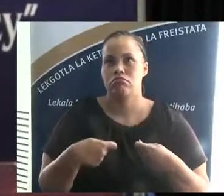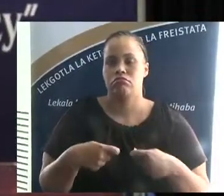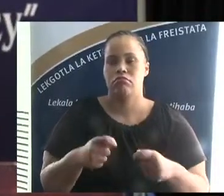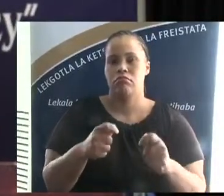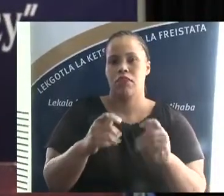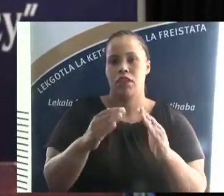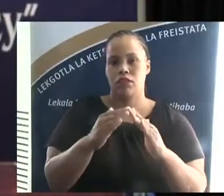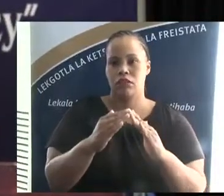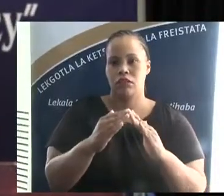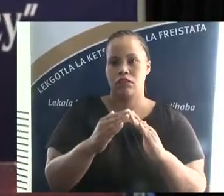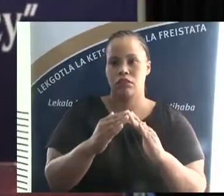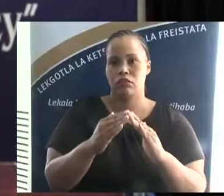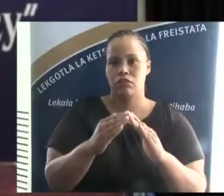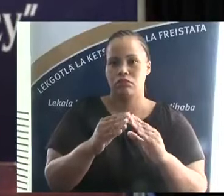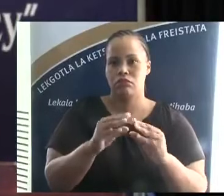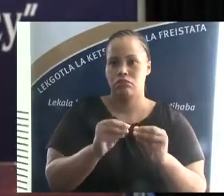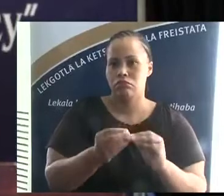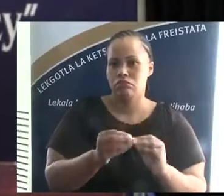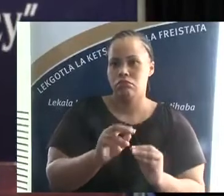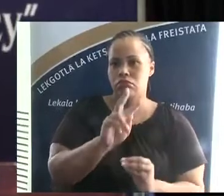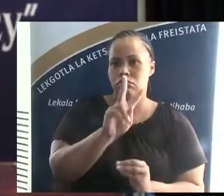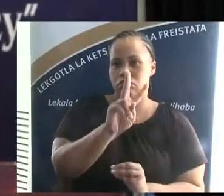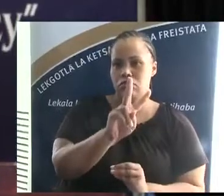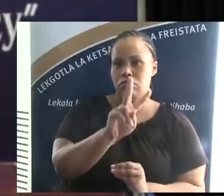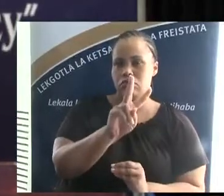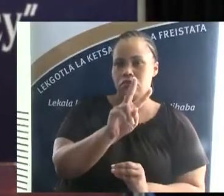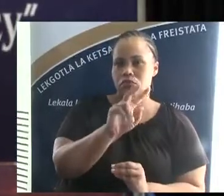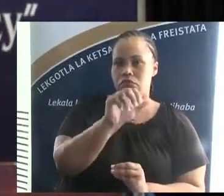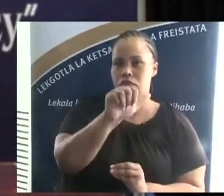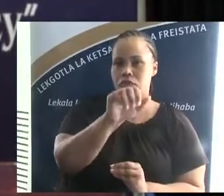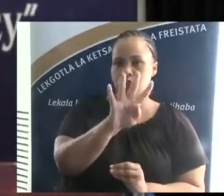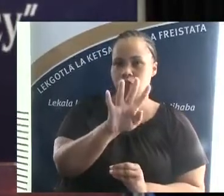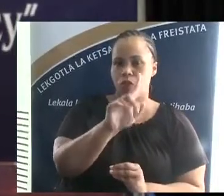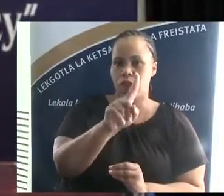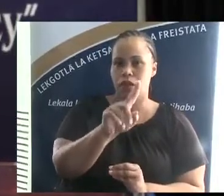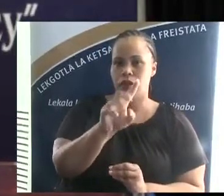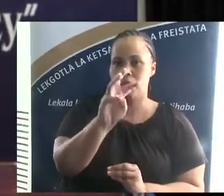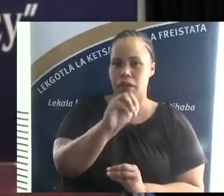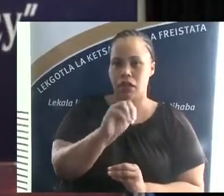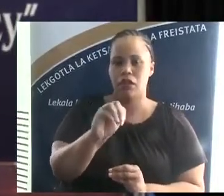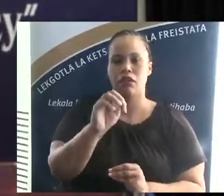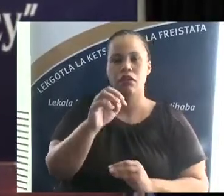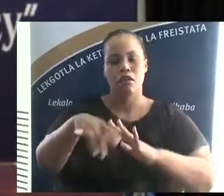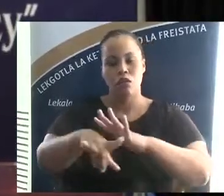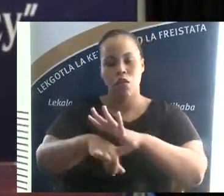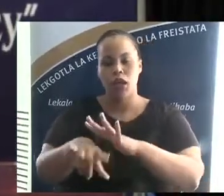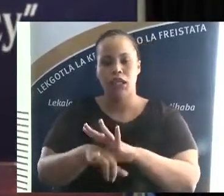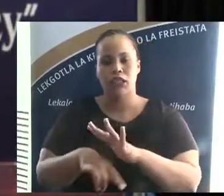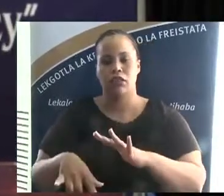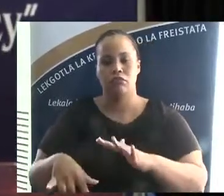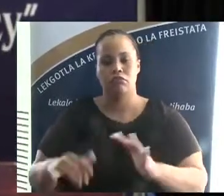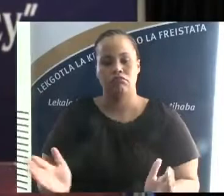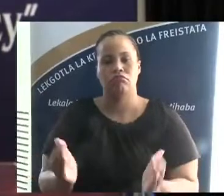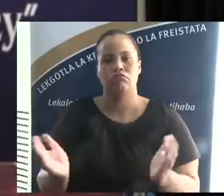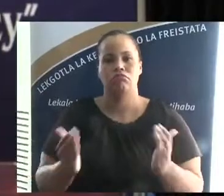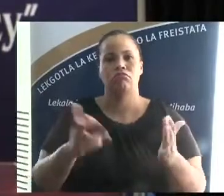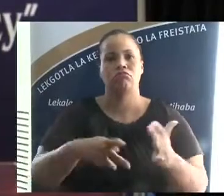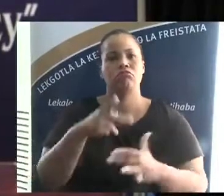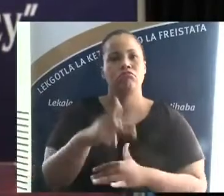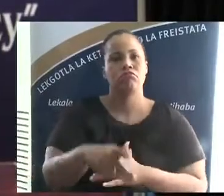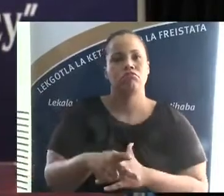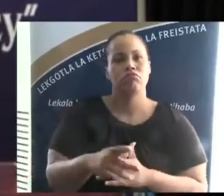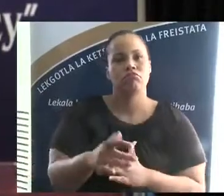of 264.1 million earmarked for township revitalization projects over the